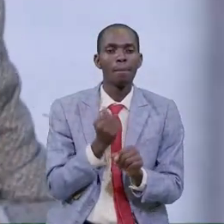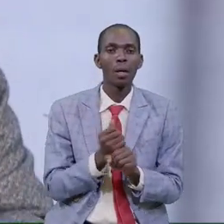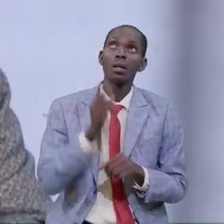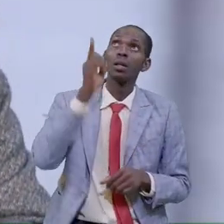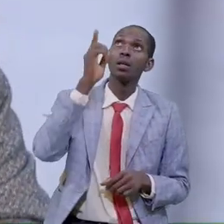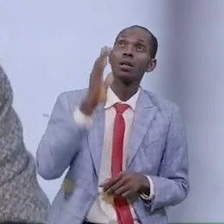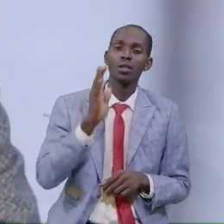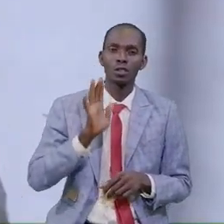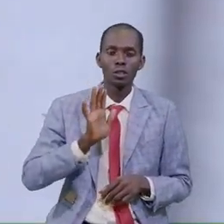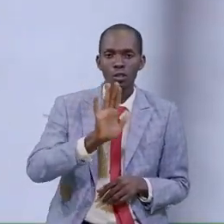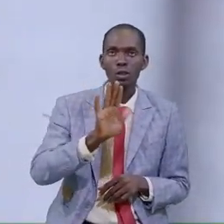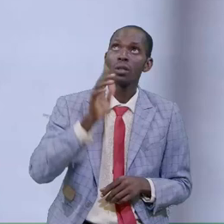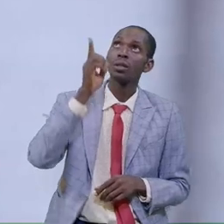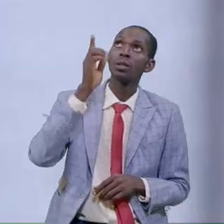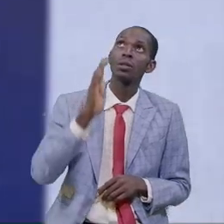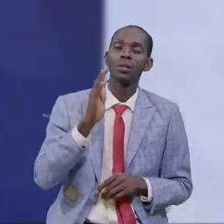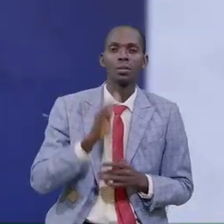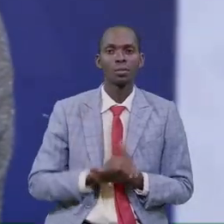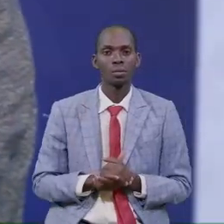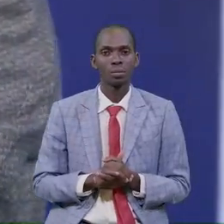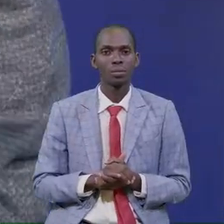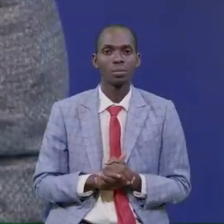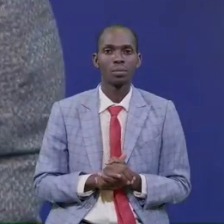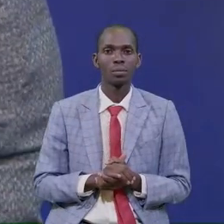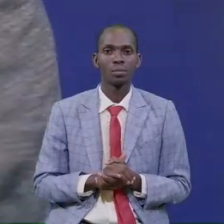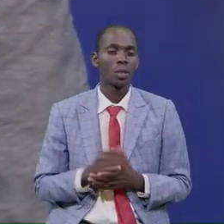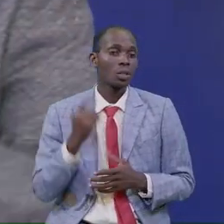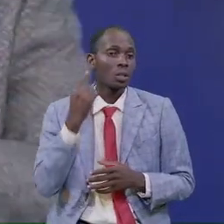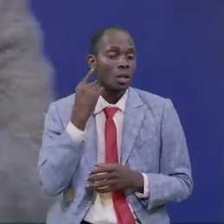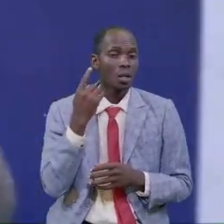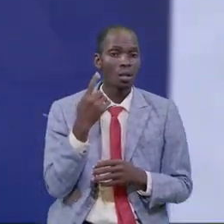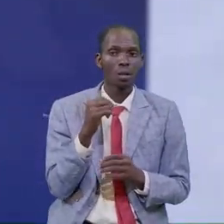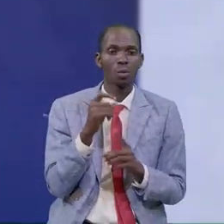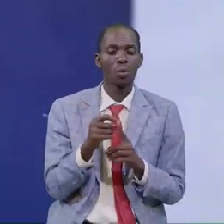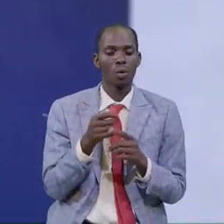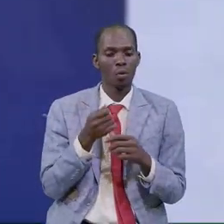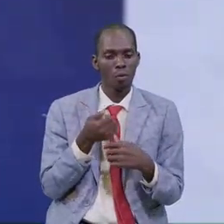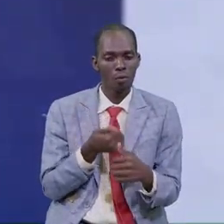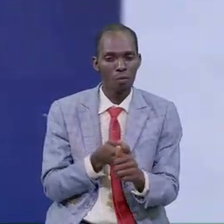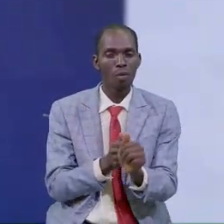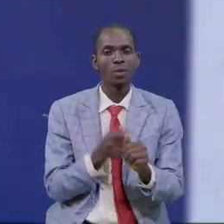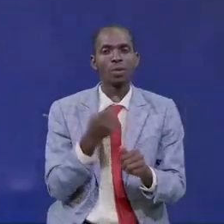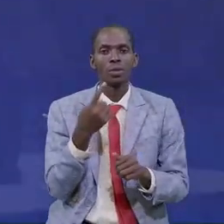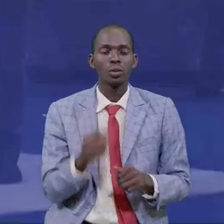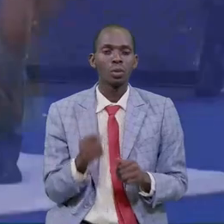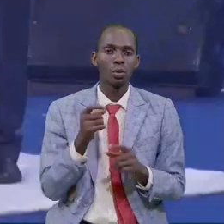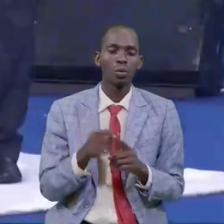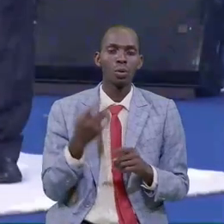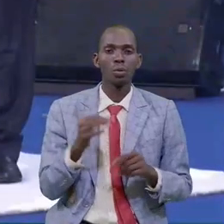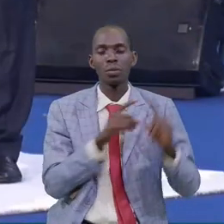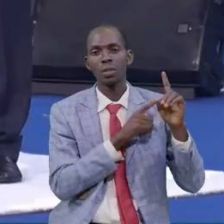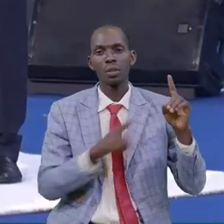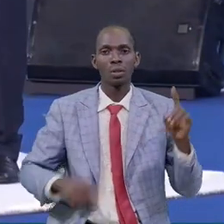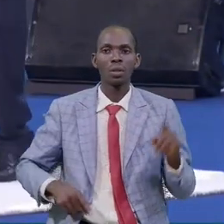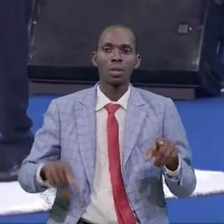God. Écoutez la parole et faites de Dieu votre Dieu. Hear the word, follow the word of the Lord as it's revealed